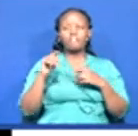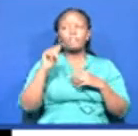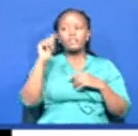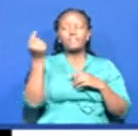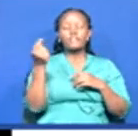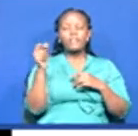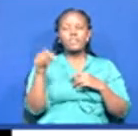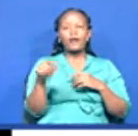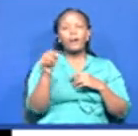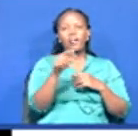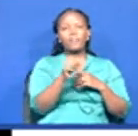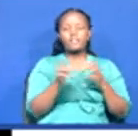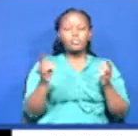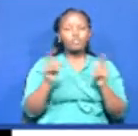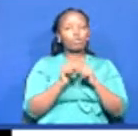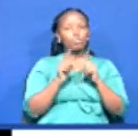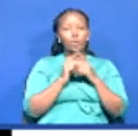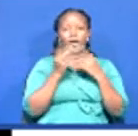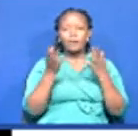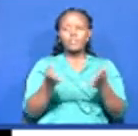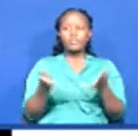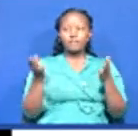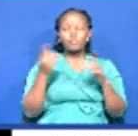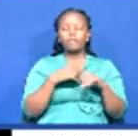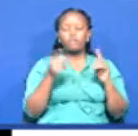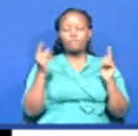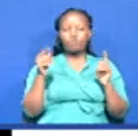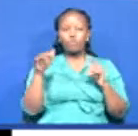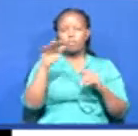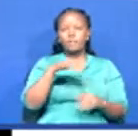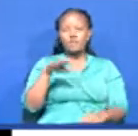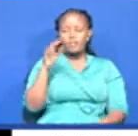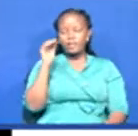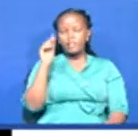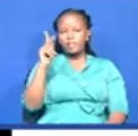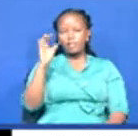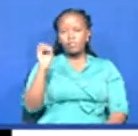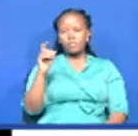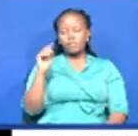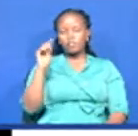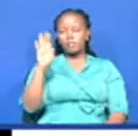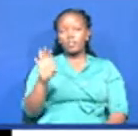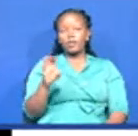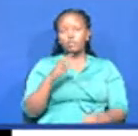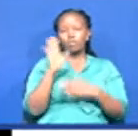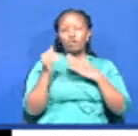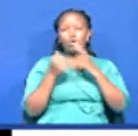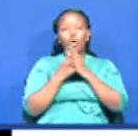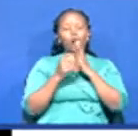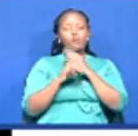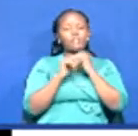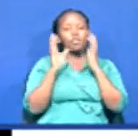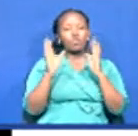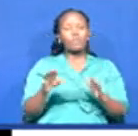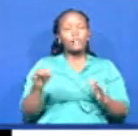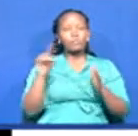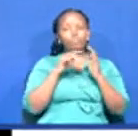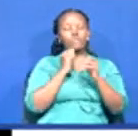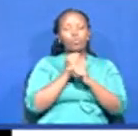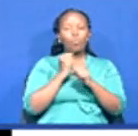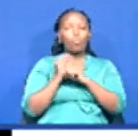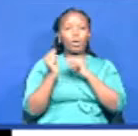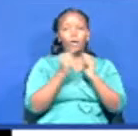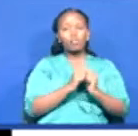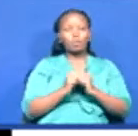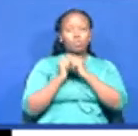Kenya Seed, they are also here, all the way from Kitale. These are stakeholders that we really, really work with, particularly during